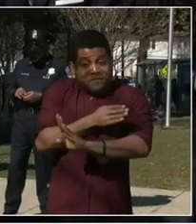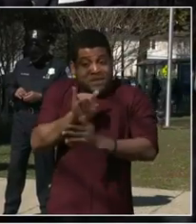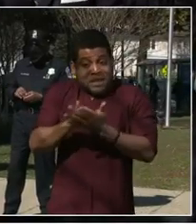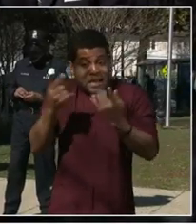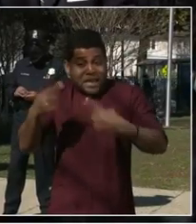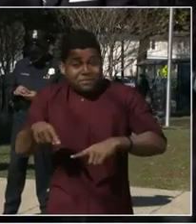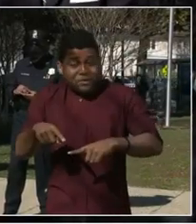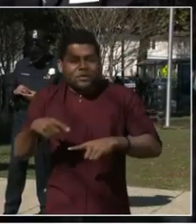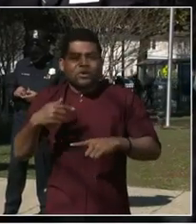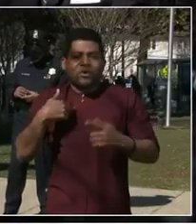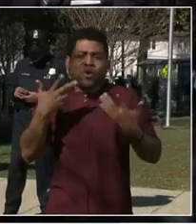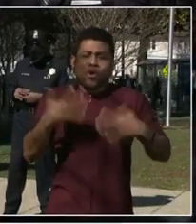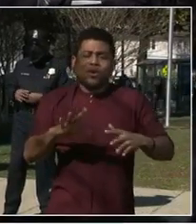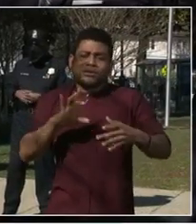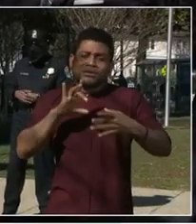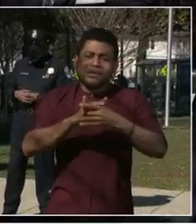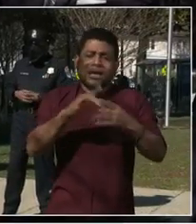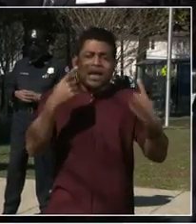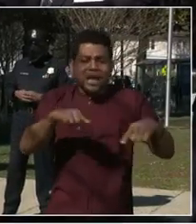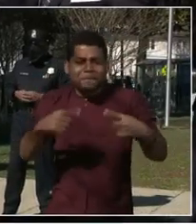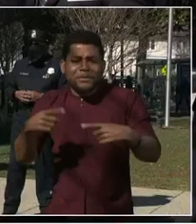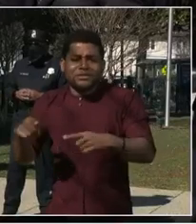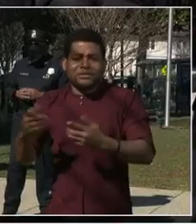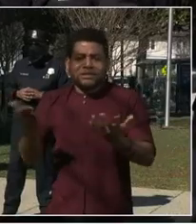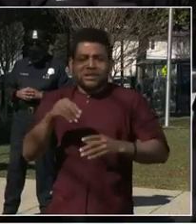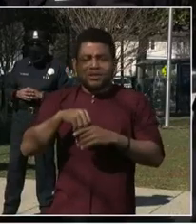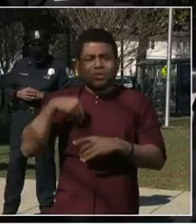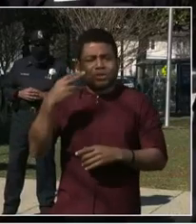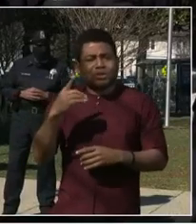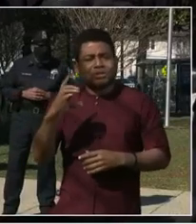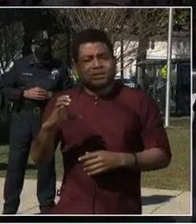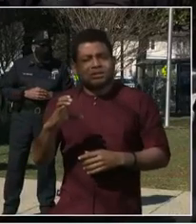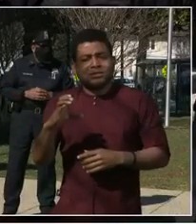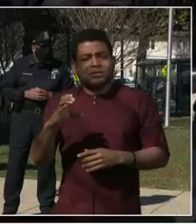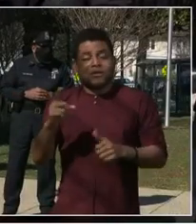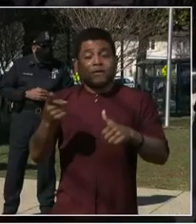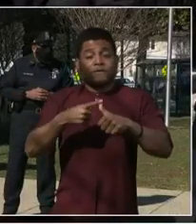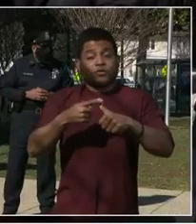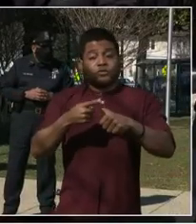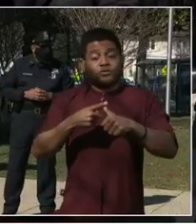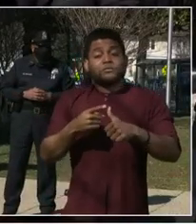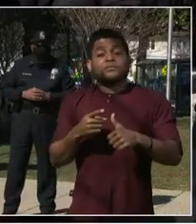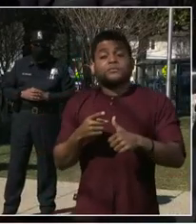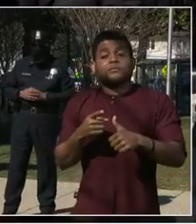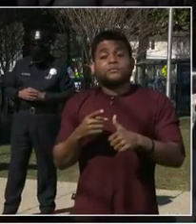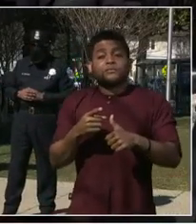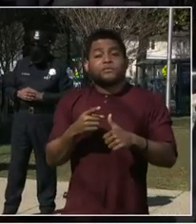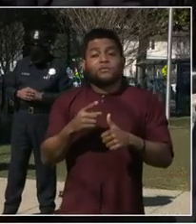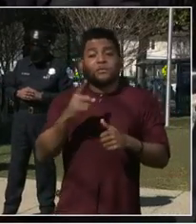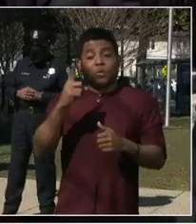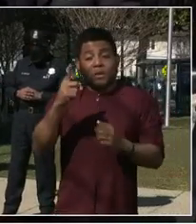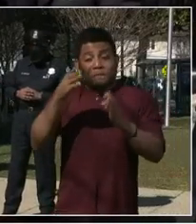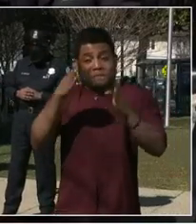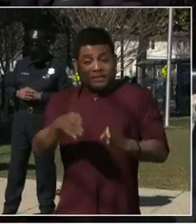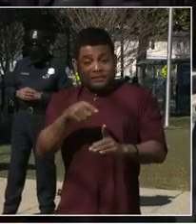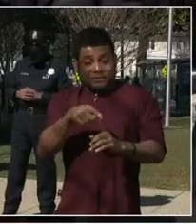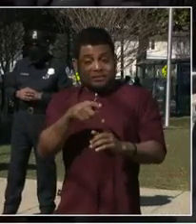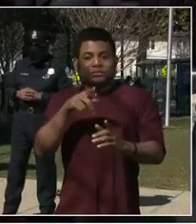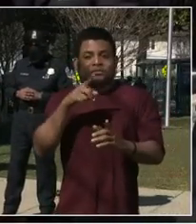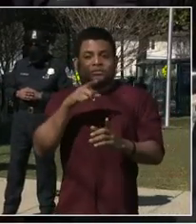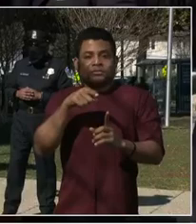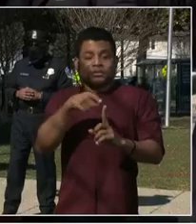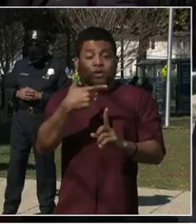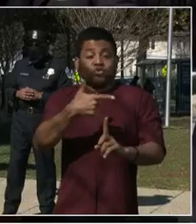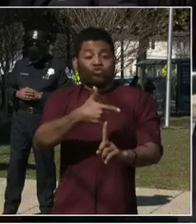that happened here in the District of Columbia, and so the first instance where the individual was shot, actually that was a late report